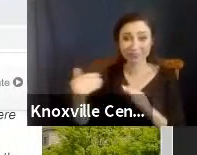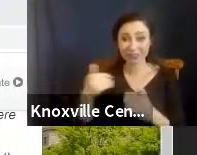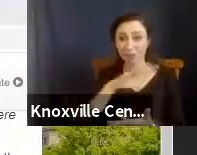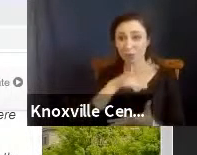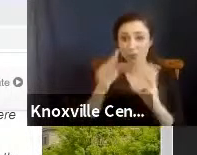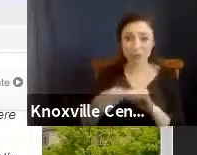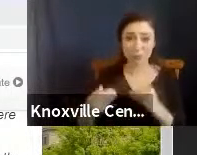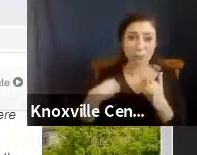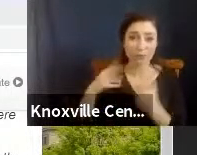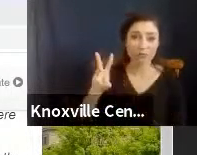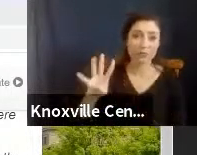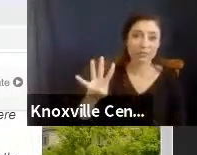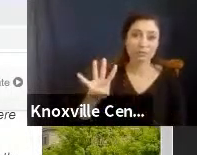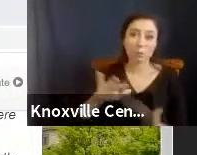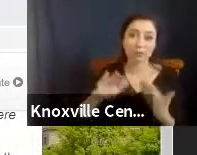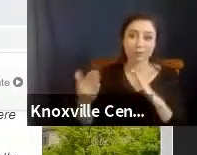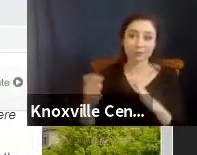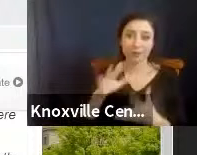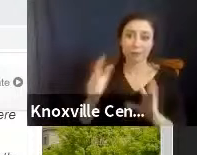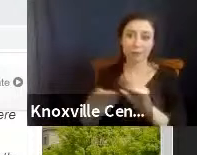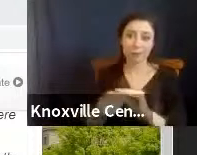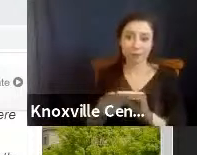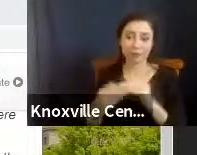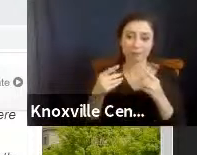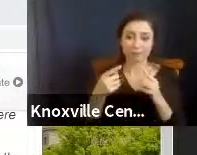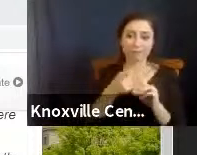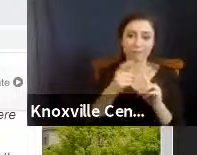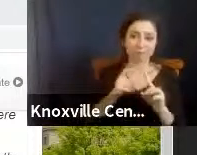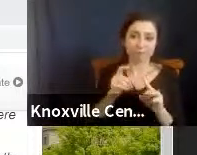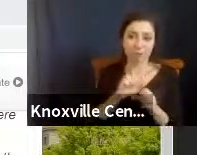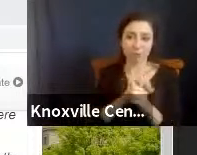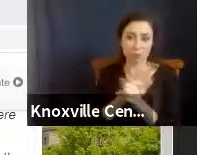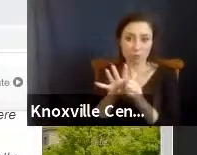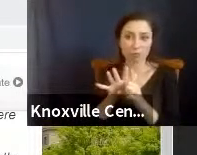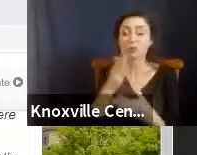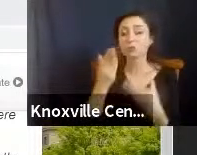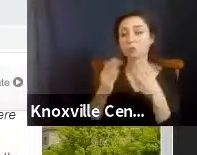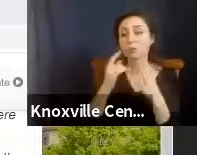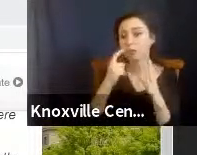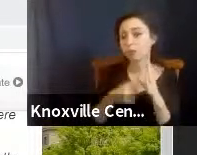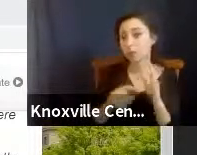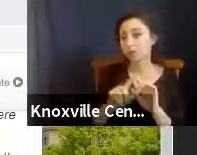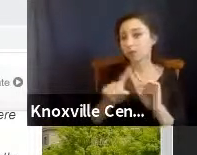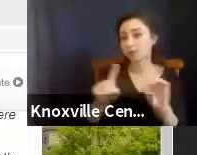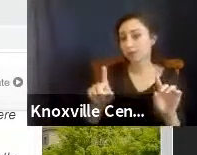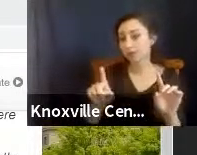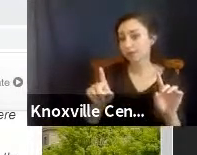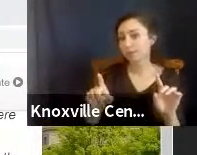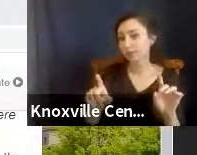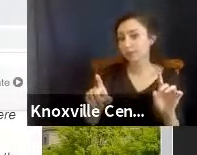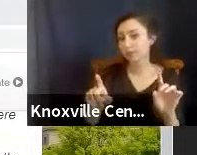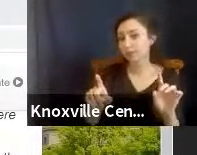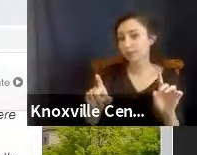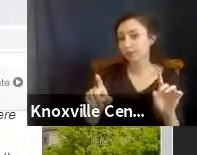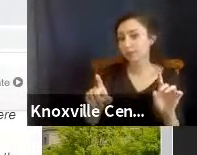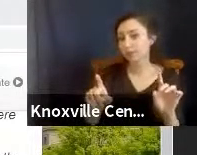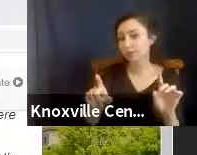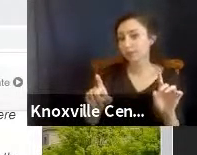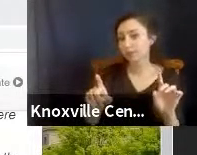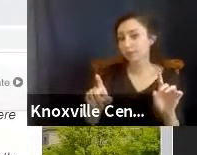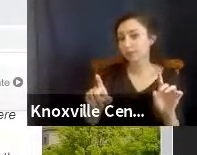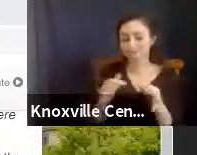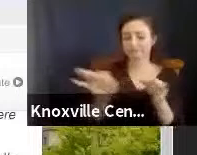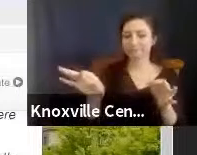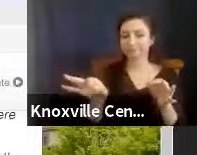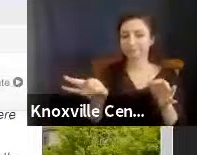64 deaths from COVID. You might notice the difference in language, active